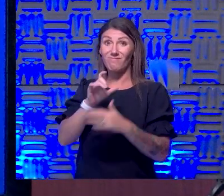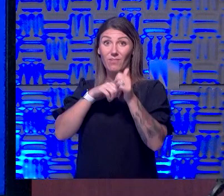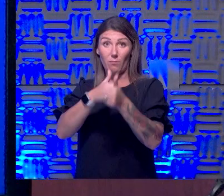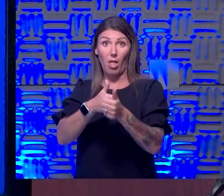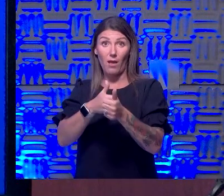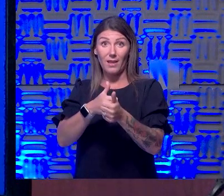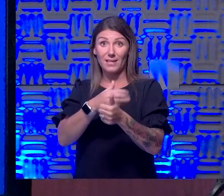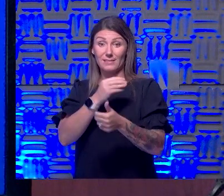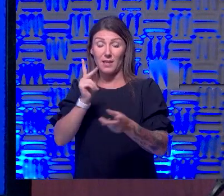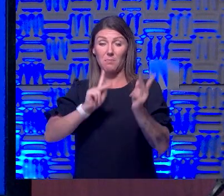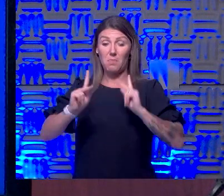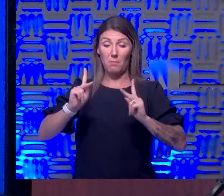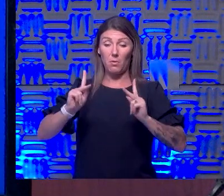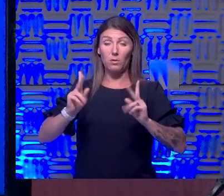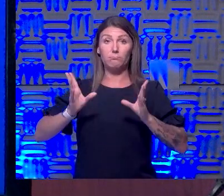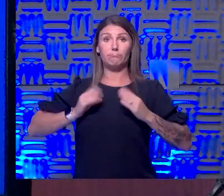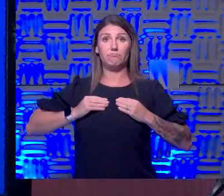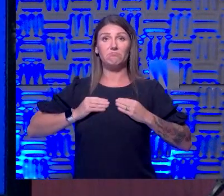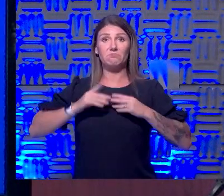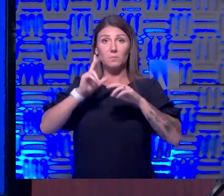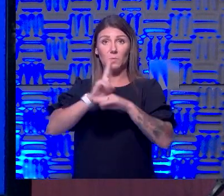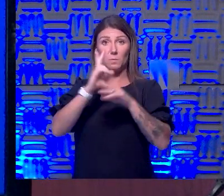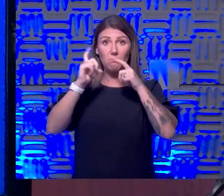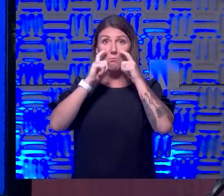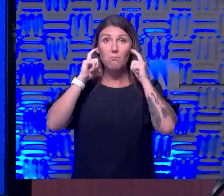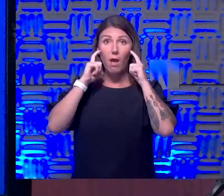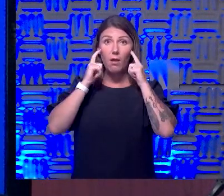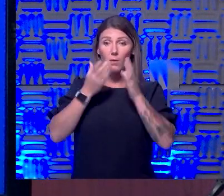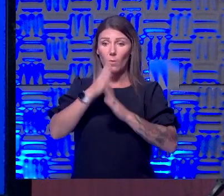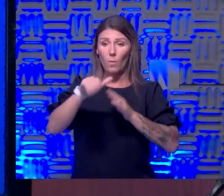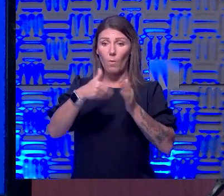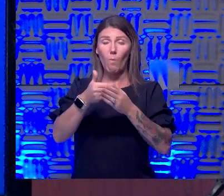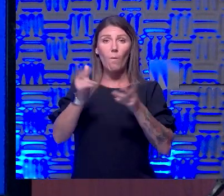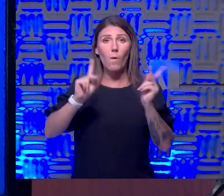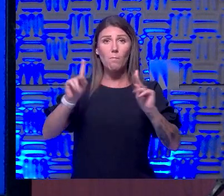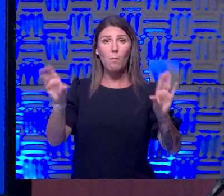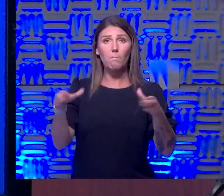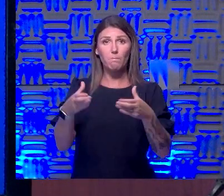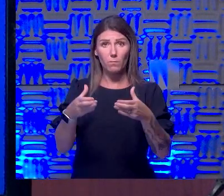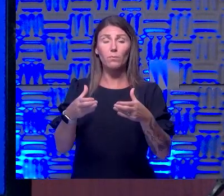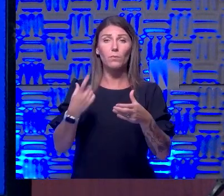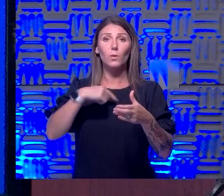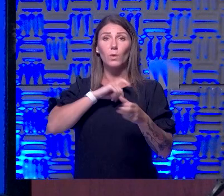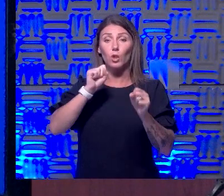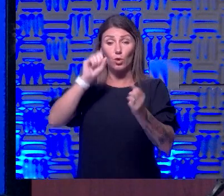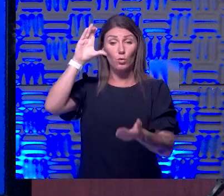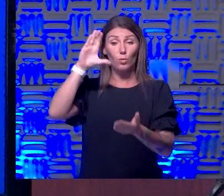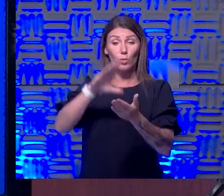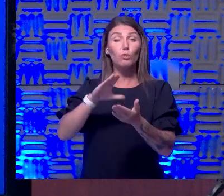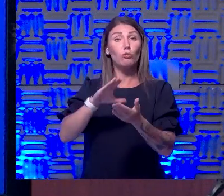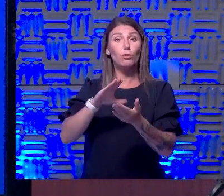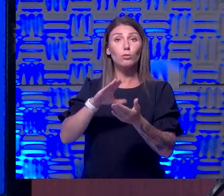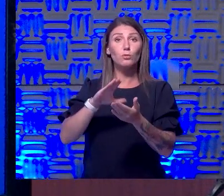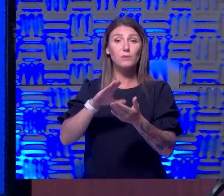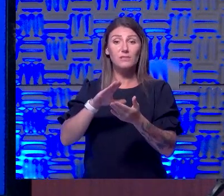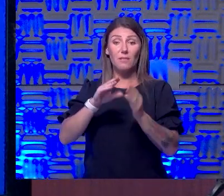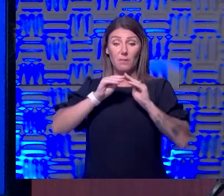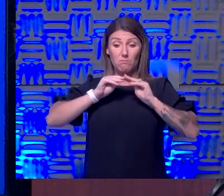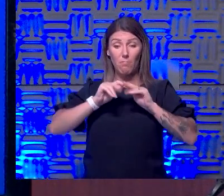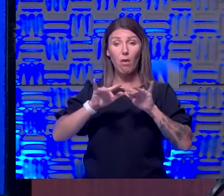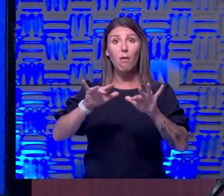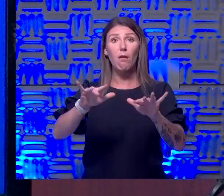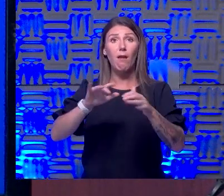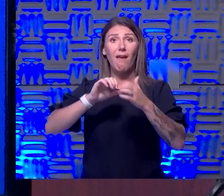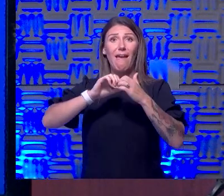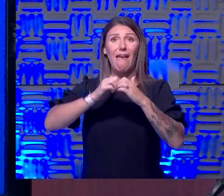compliance, adherence to wearing masks across the population, that we could reduce the reproduction rate, the